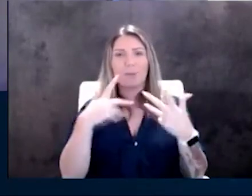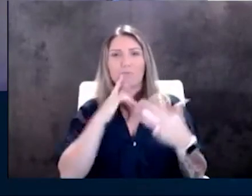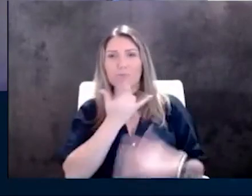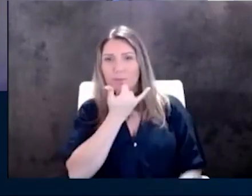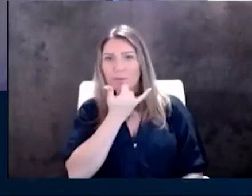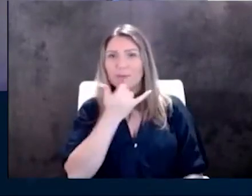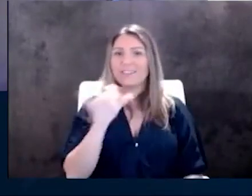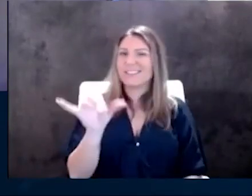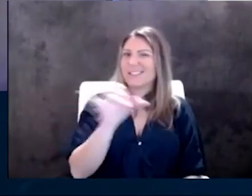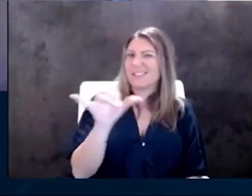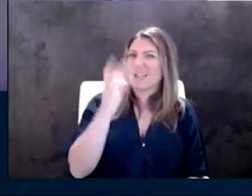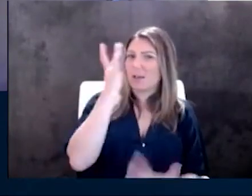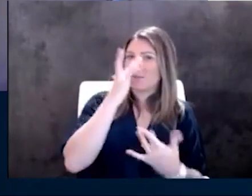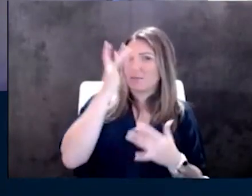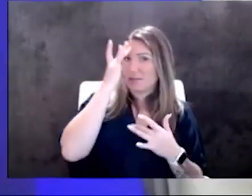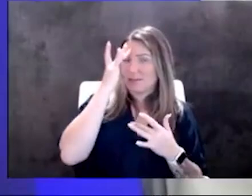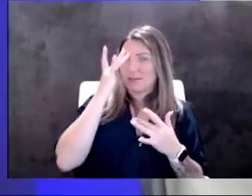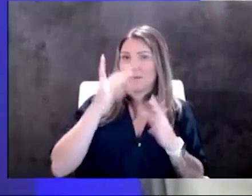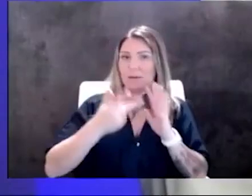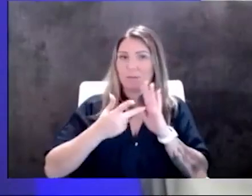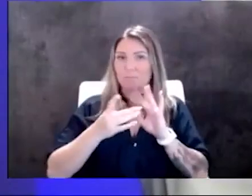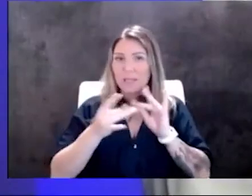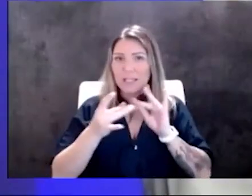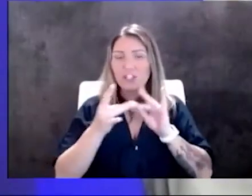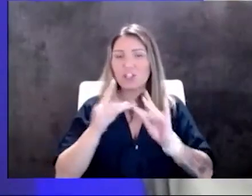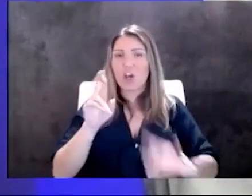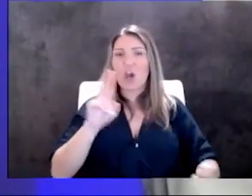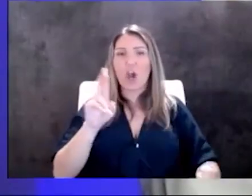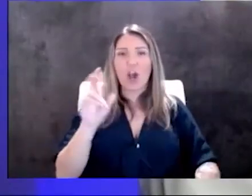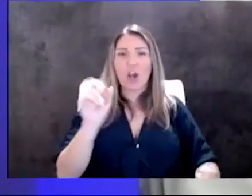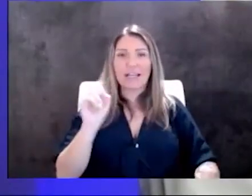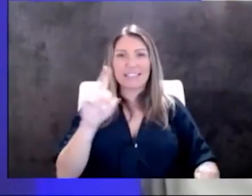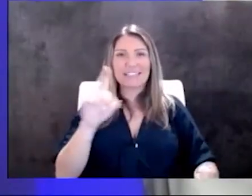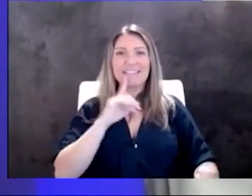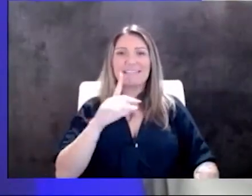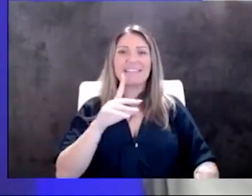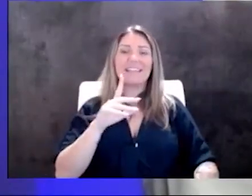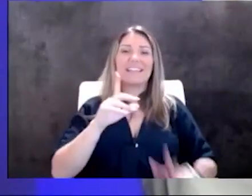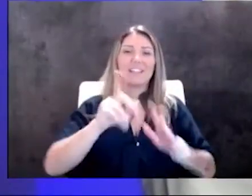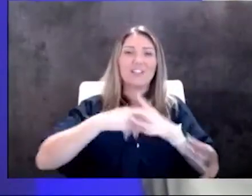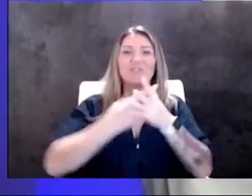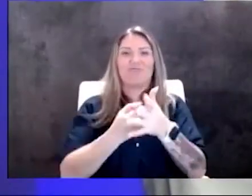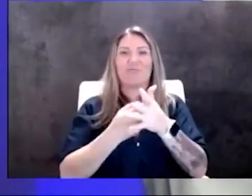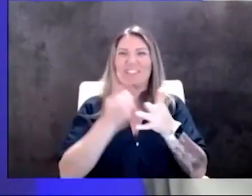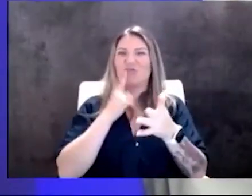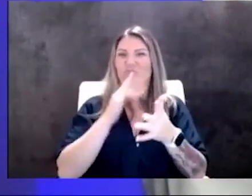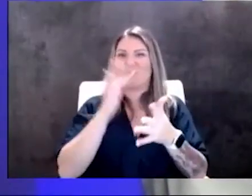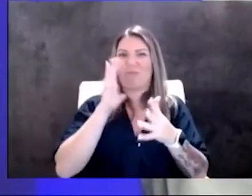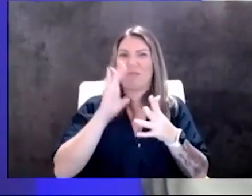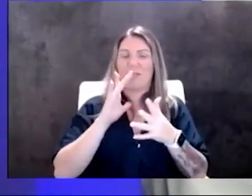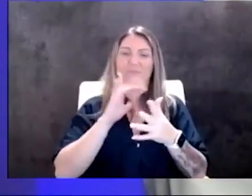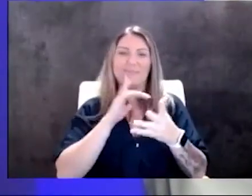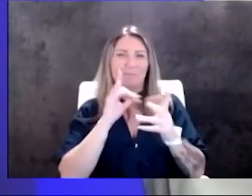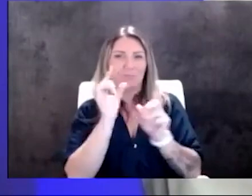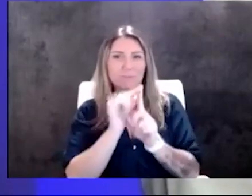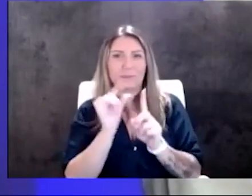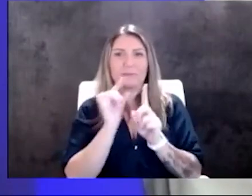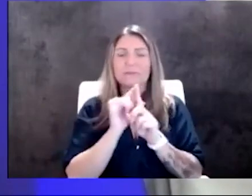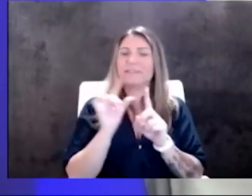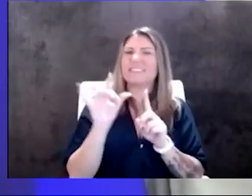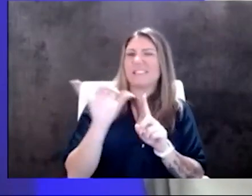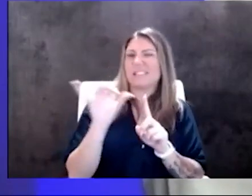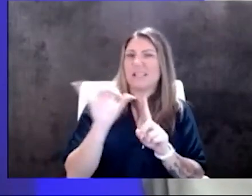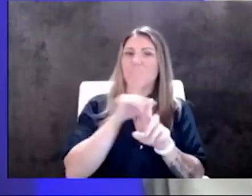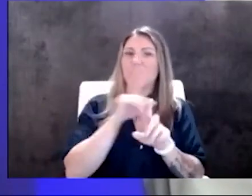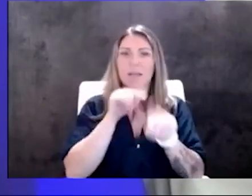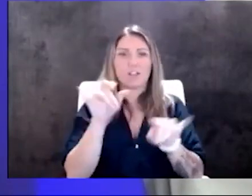that we mentioned before. RSD, that was kind of the original name for reflex sympathetic dystrophy, or CRPS. So the same answer as previous. It's the same disease, just kind